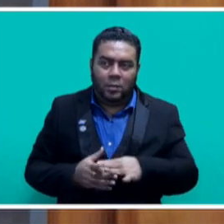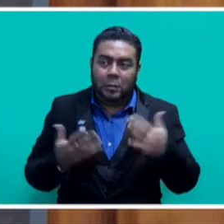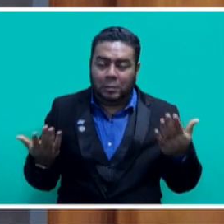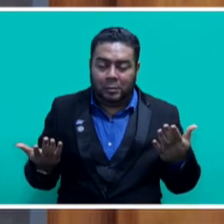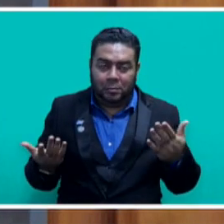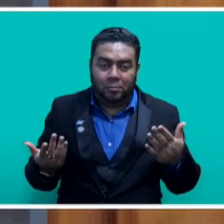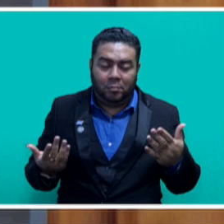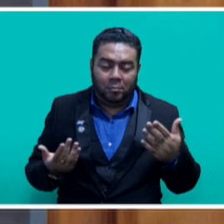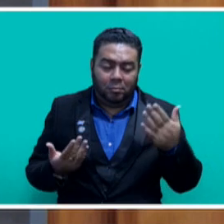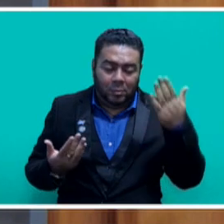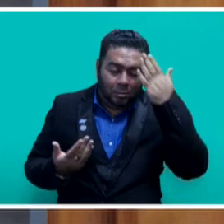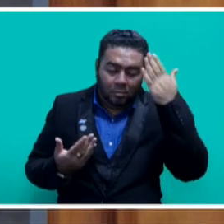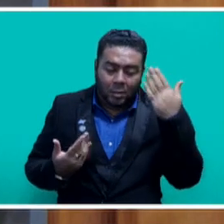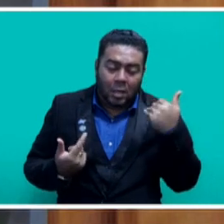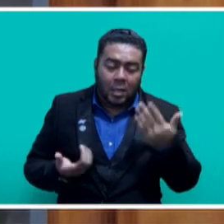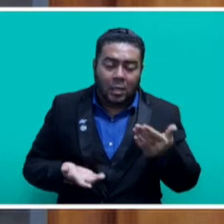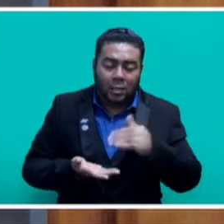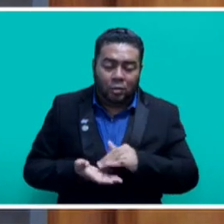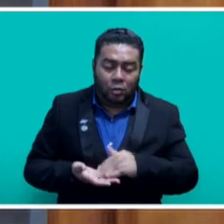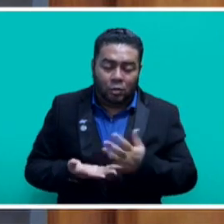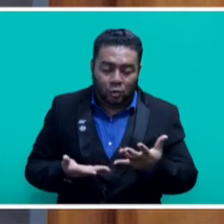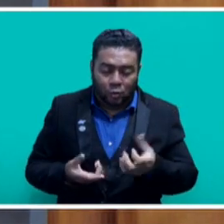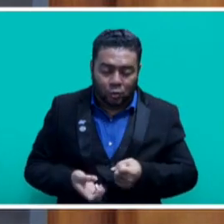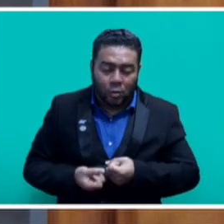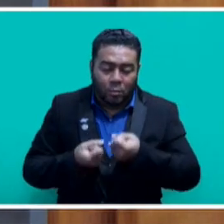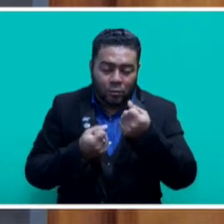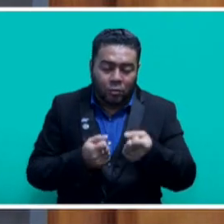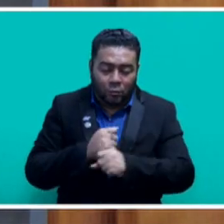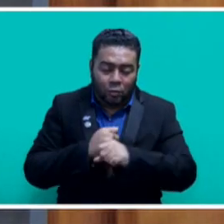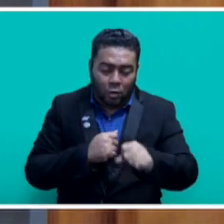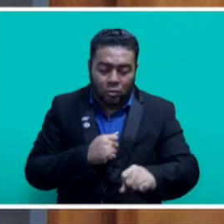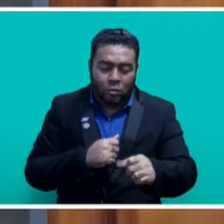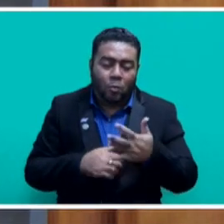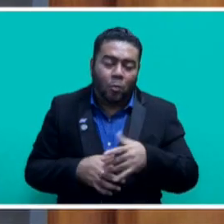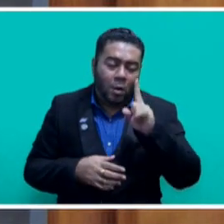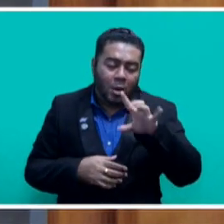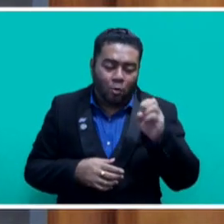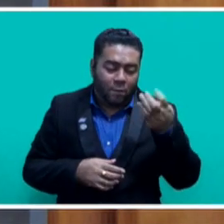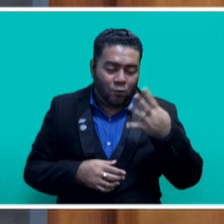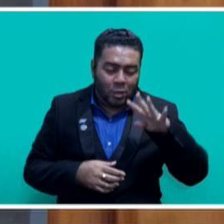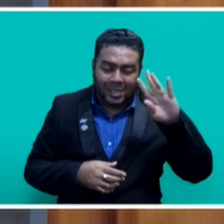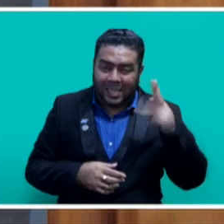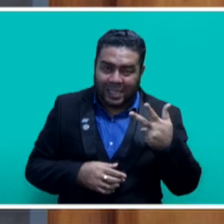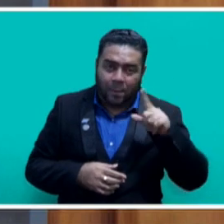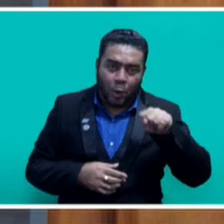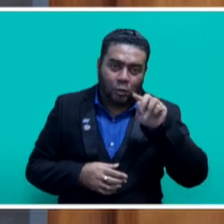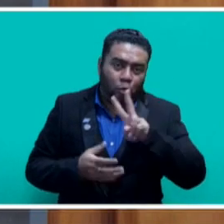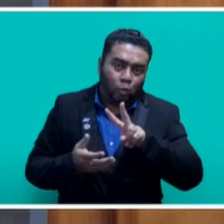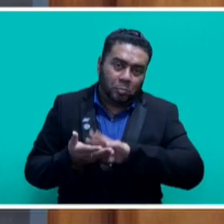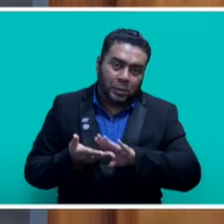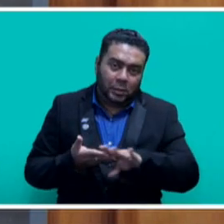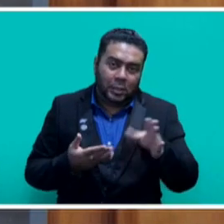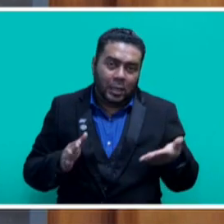Speaker, sir, in addition to this provision of scholarship with an allocation of 148.2 million